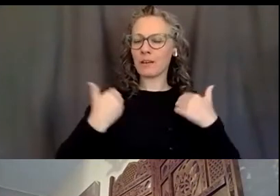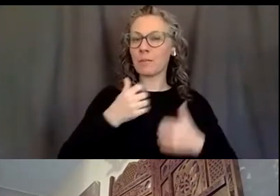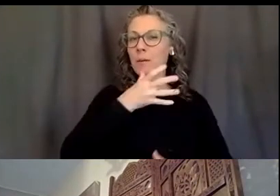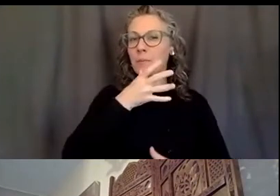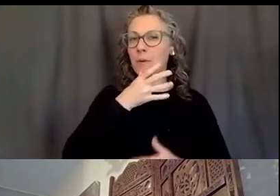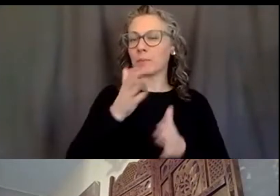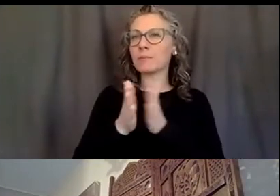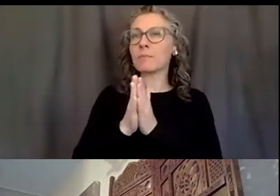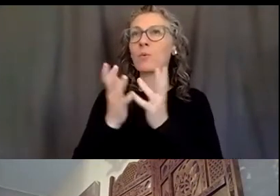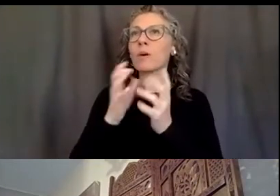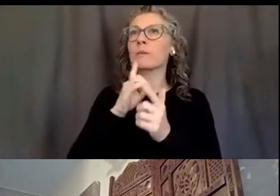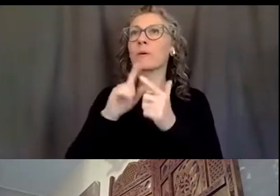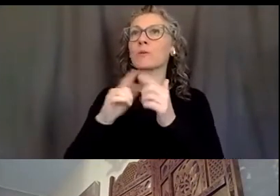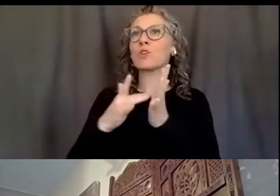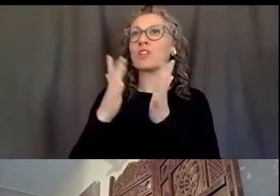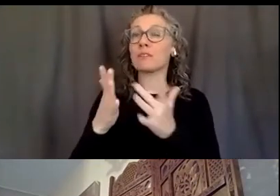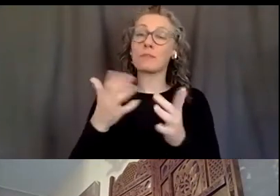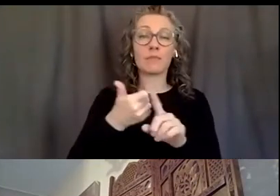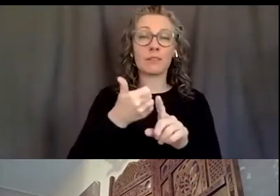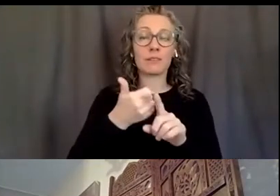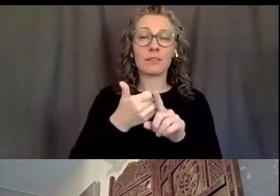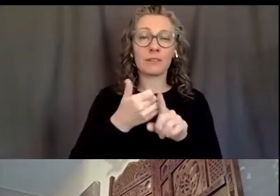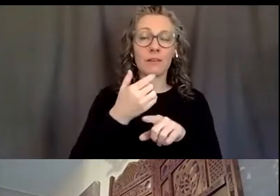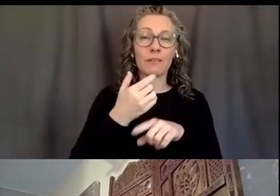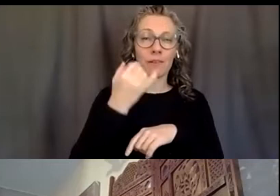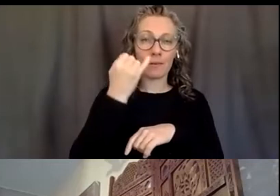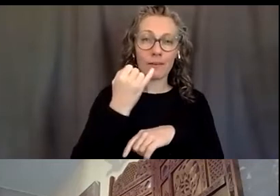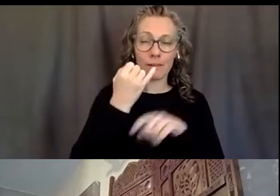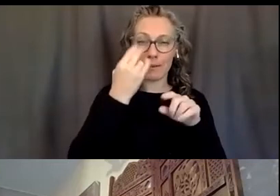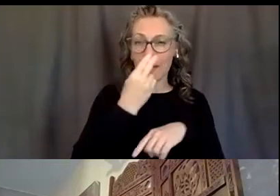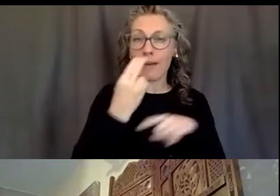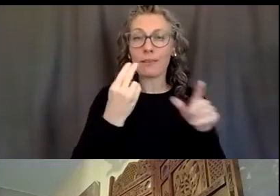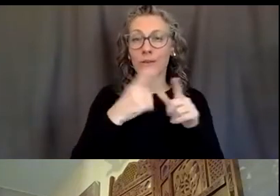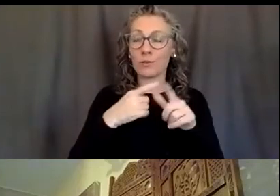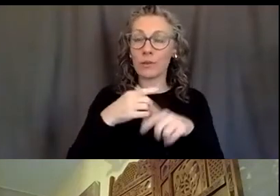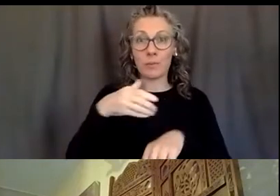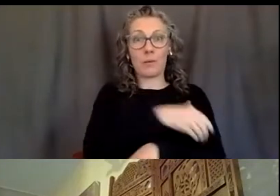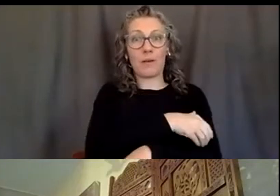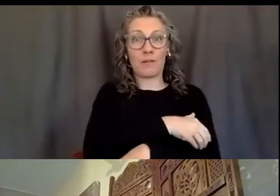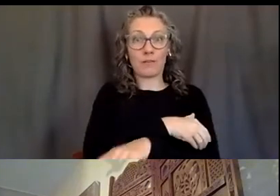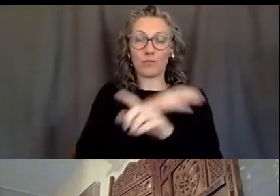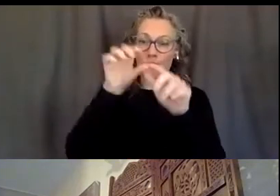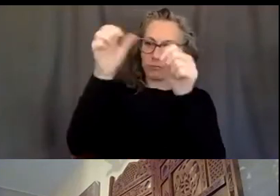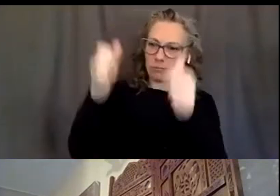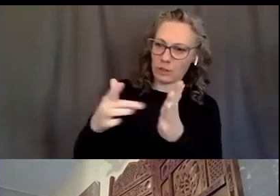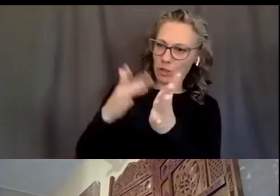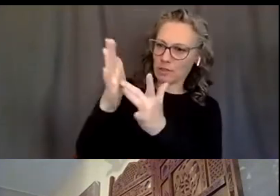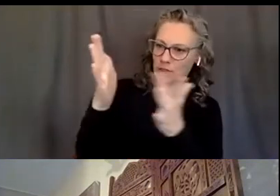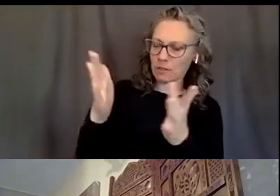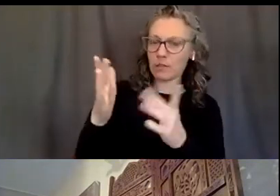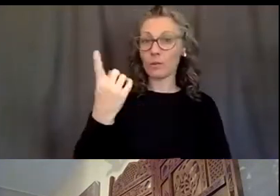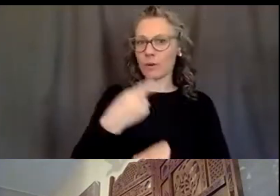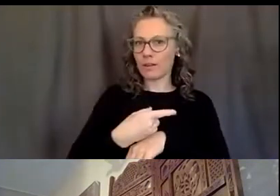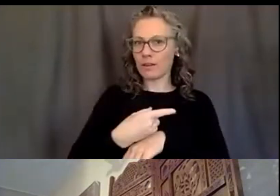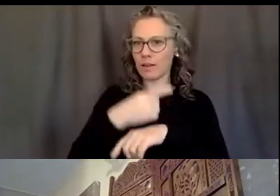to Jesus, because her being a Catholic, this was a powerful figure for her. And one day an